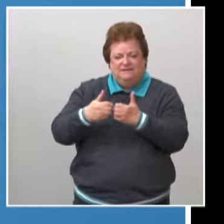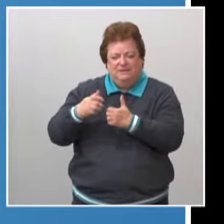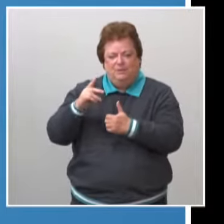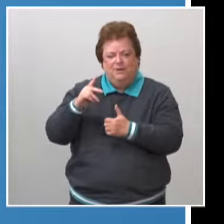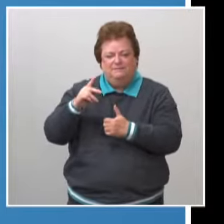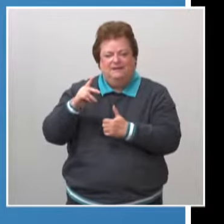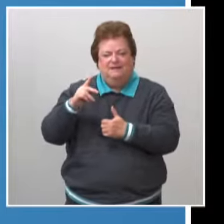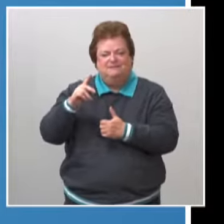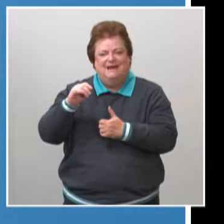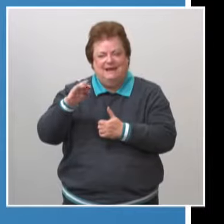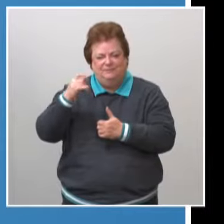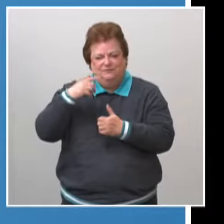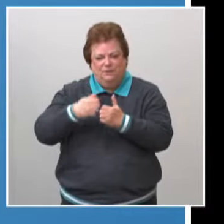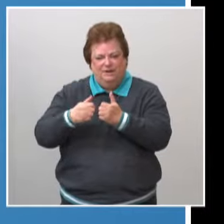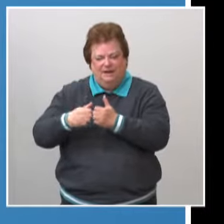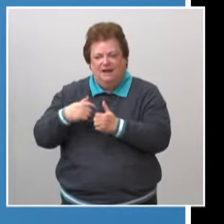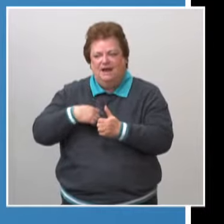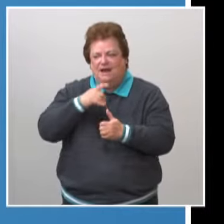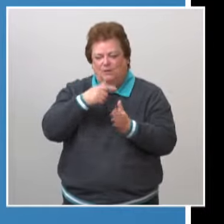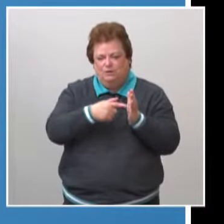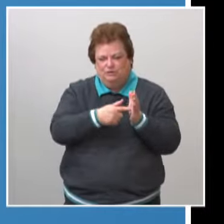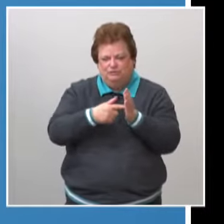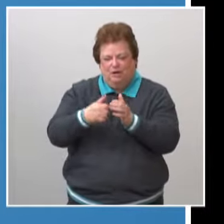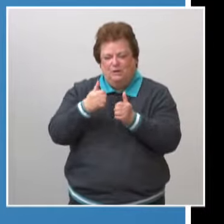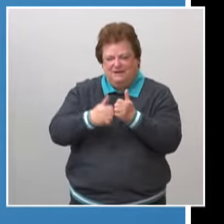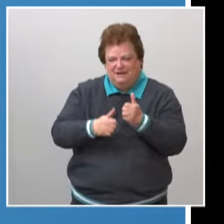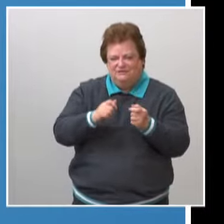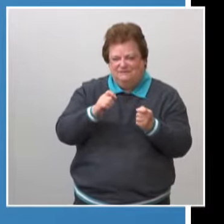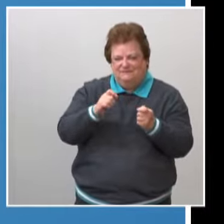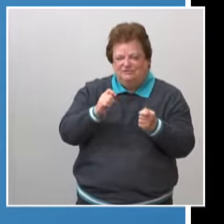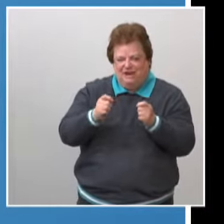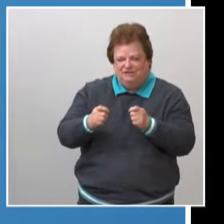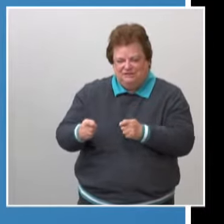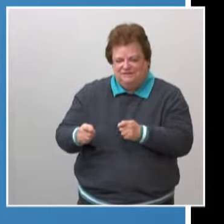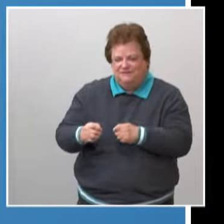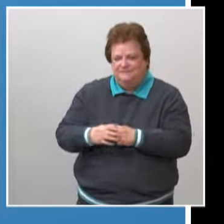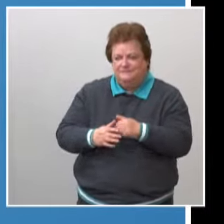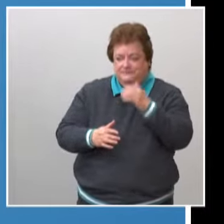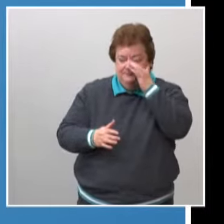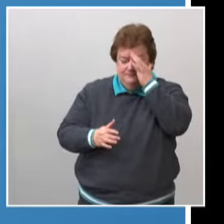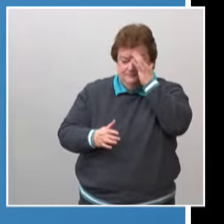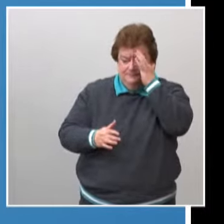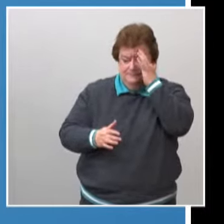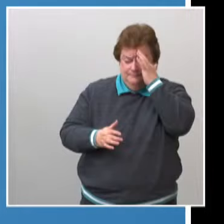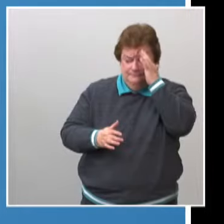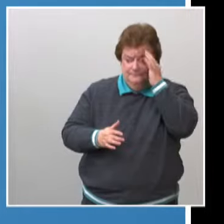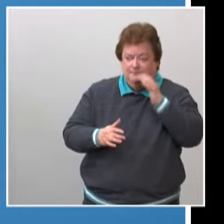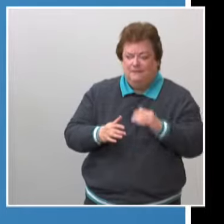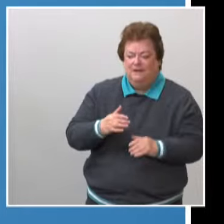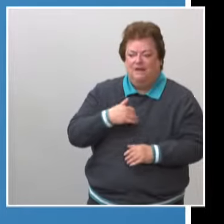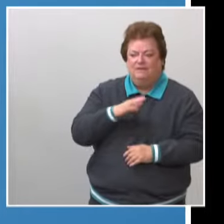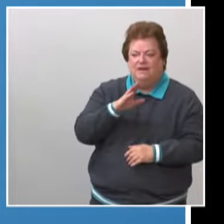page. I'll be reviewing key changes in each of these sections. First, I'll review the updated summary page seen